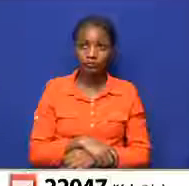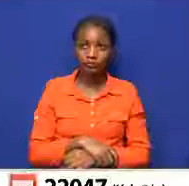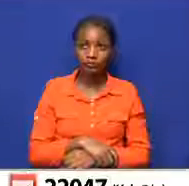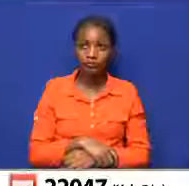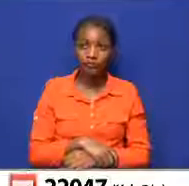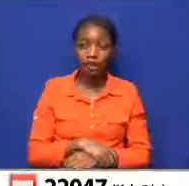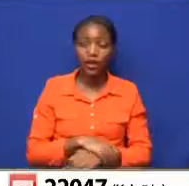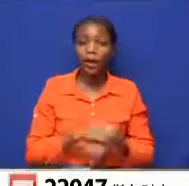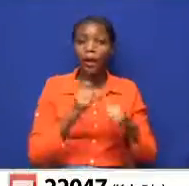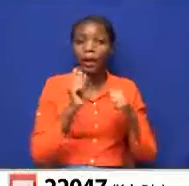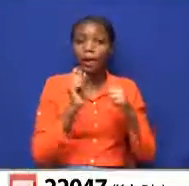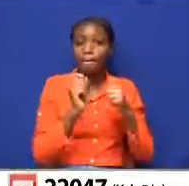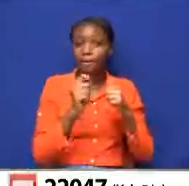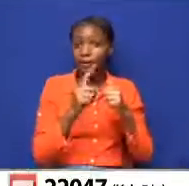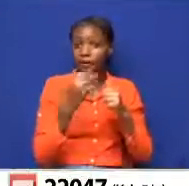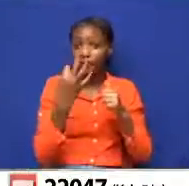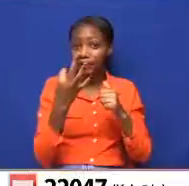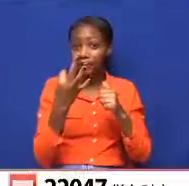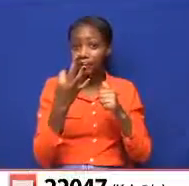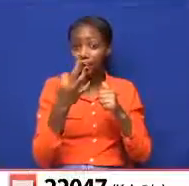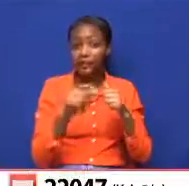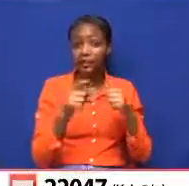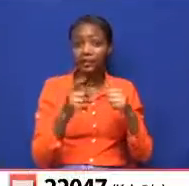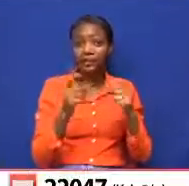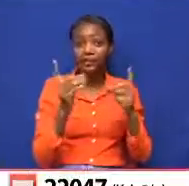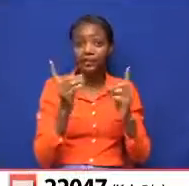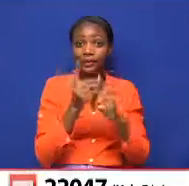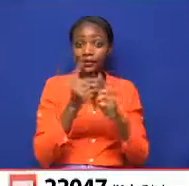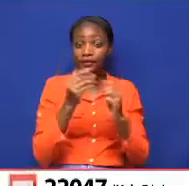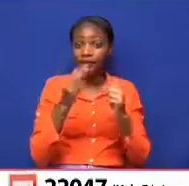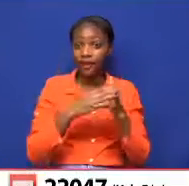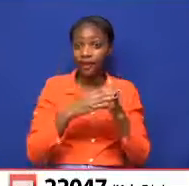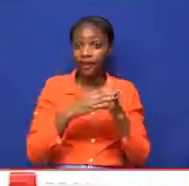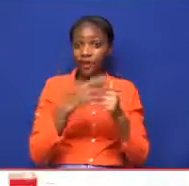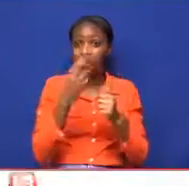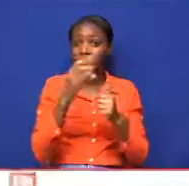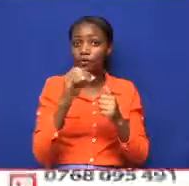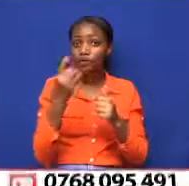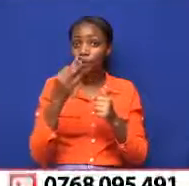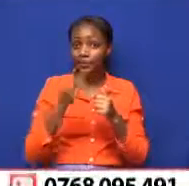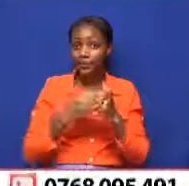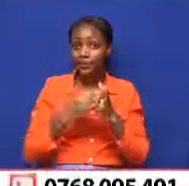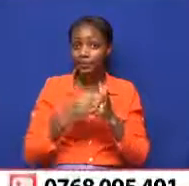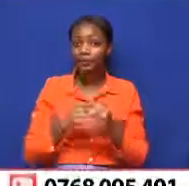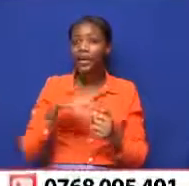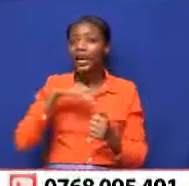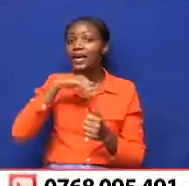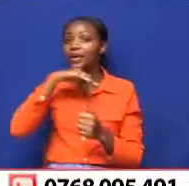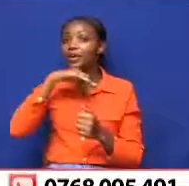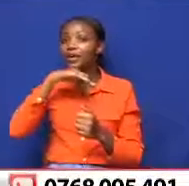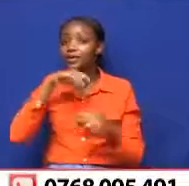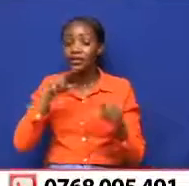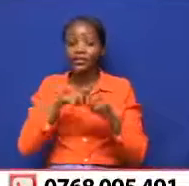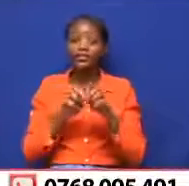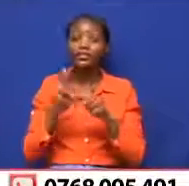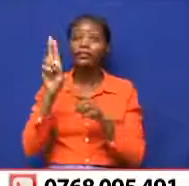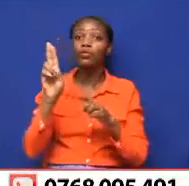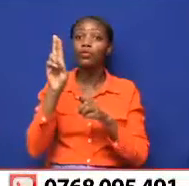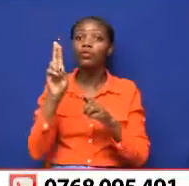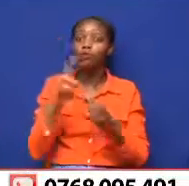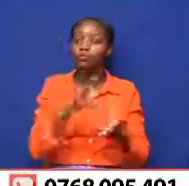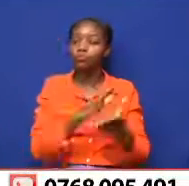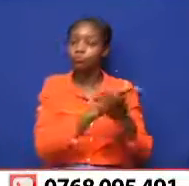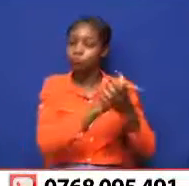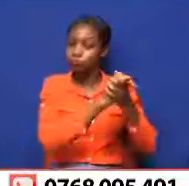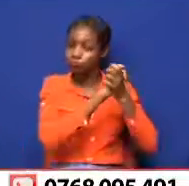It was March 9, 2018. President Uhuru Kenyatta and his arch-political rival ODM leader Raila Odinga walked down